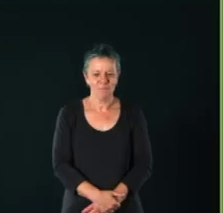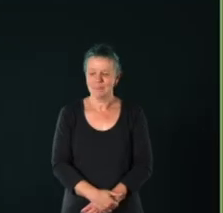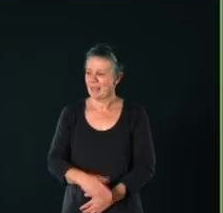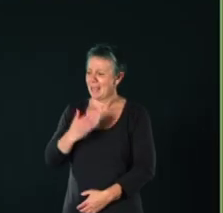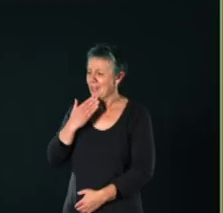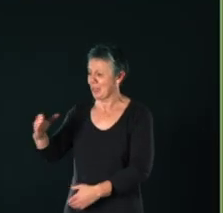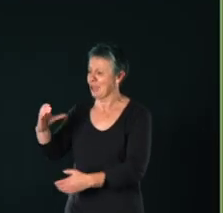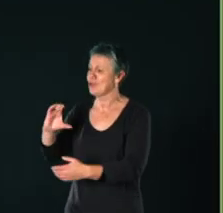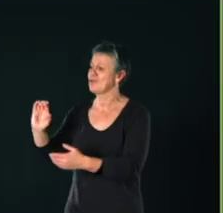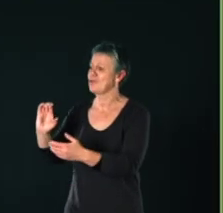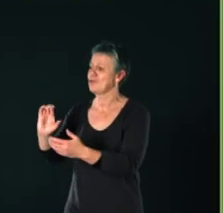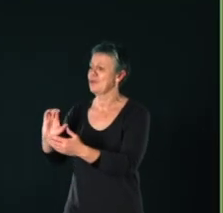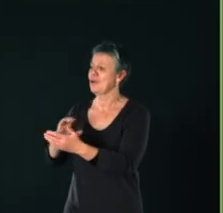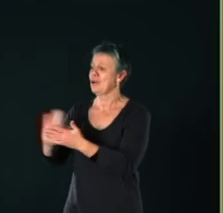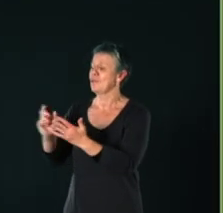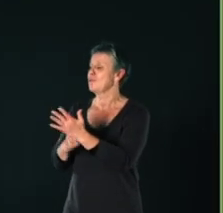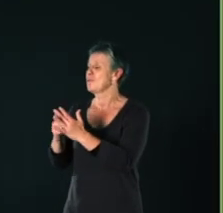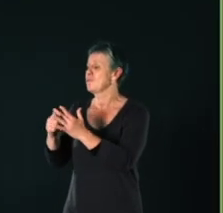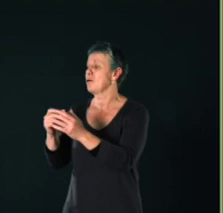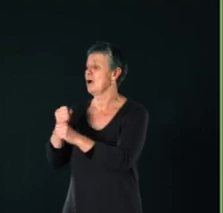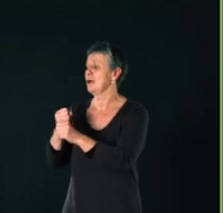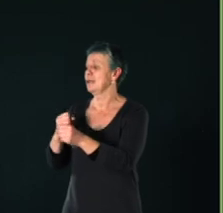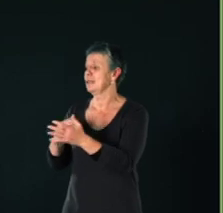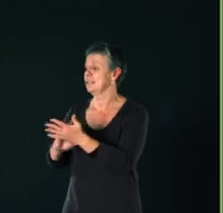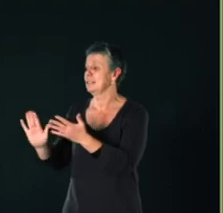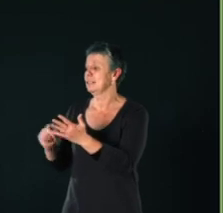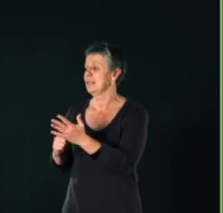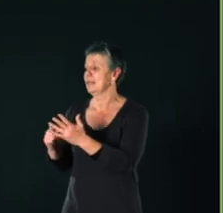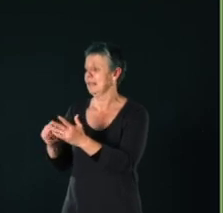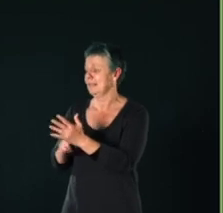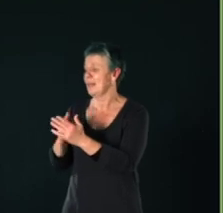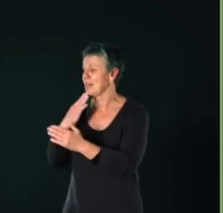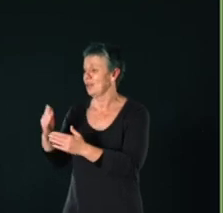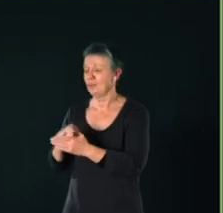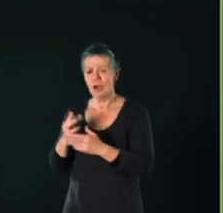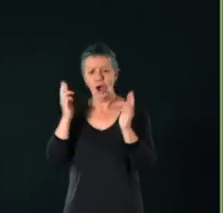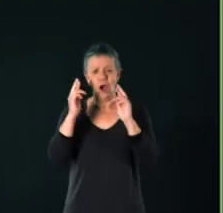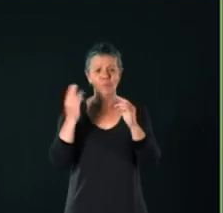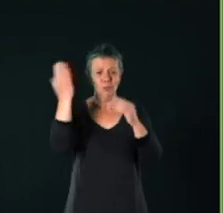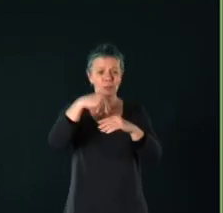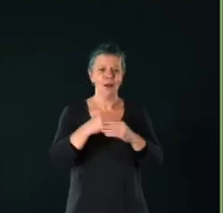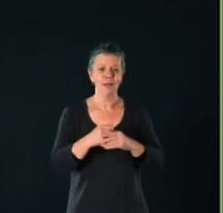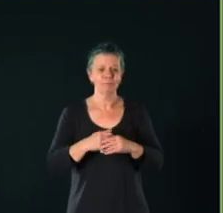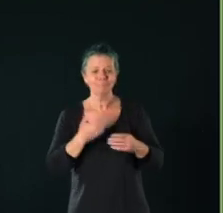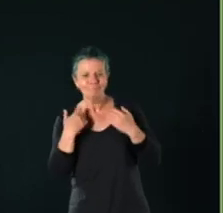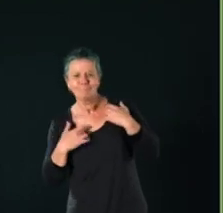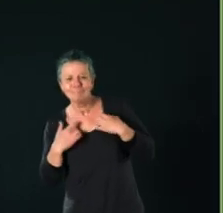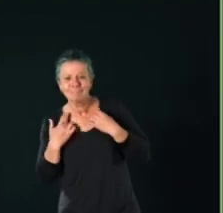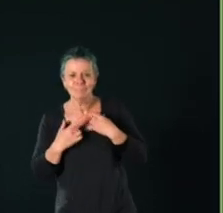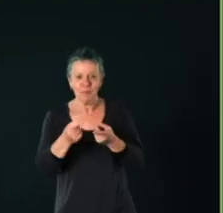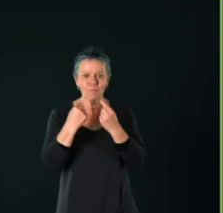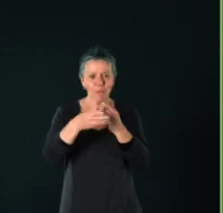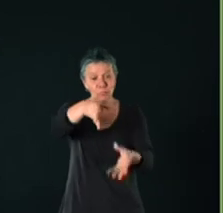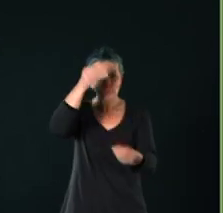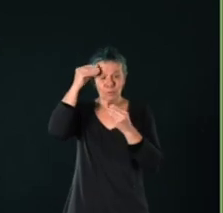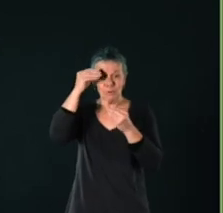Thanks very much, Crichton. I hope you're all finding the evening as informative and entertaining as I am. And I hope you're all learning some New Zealand